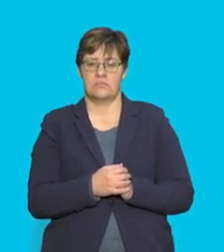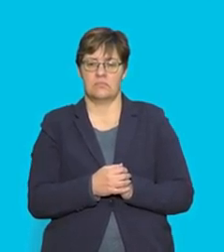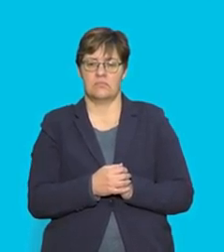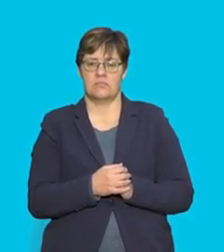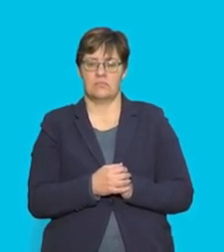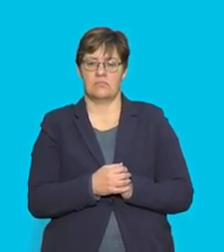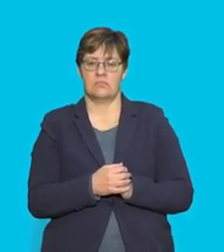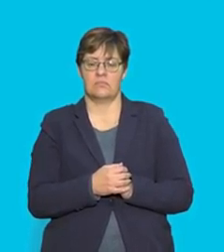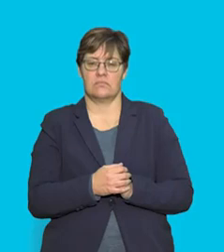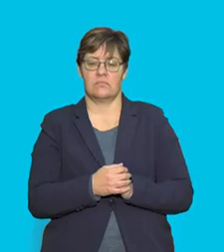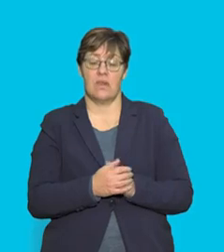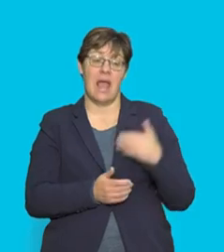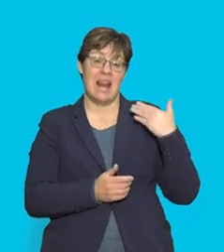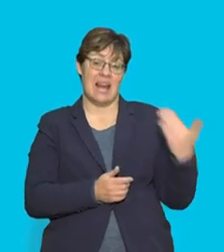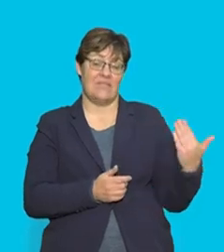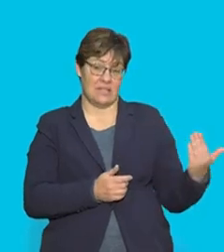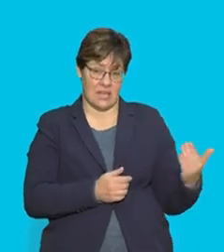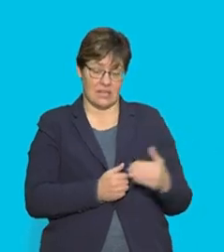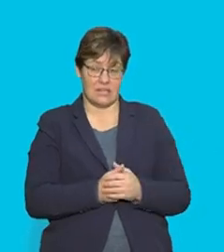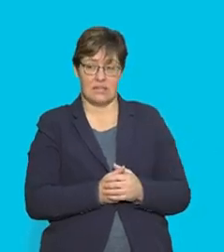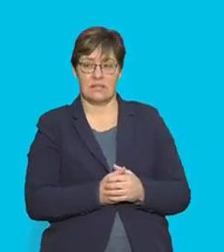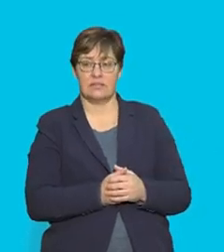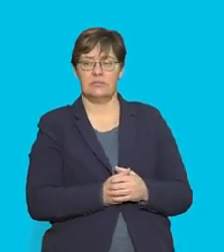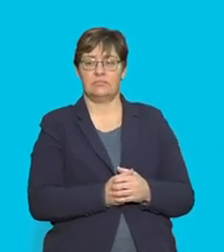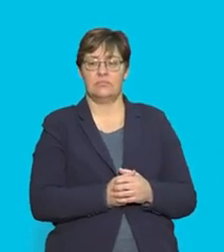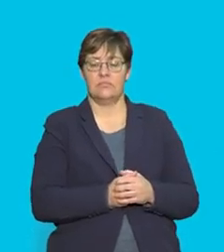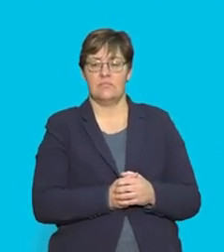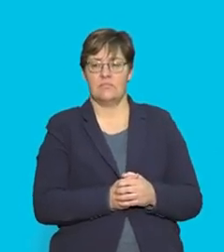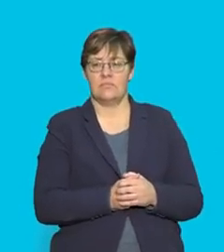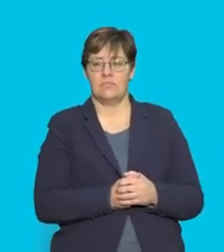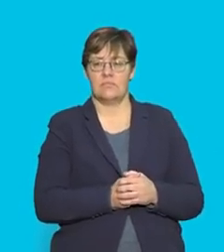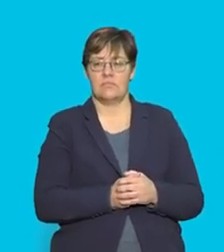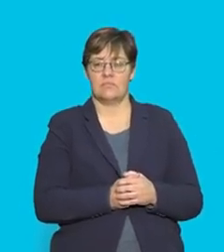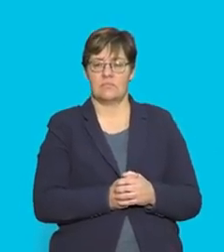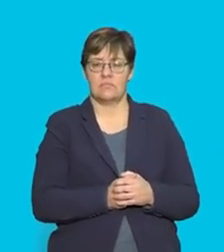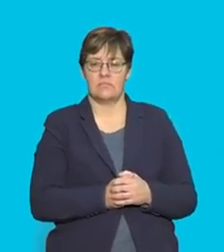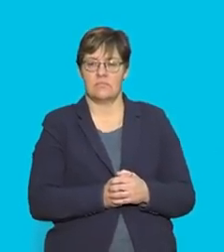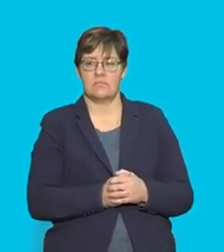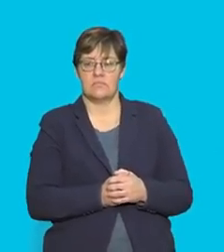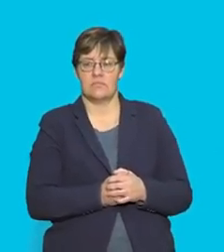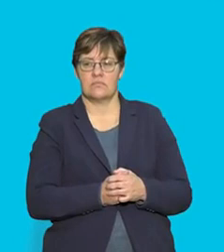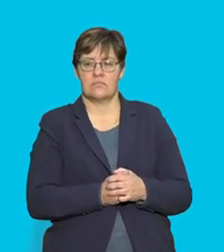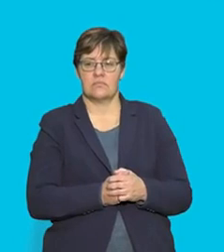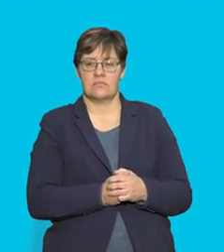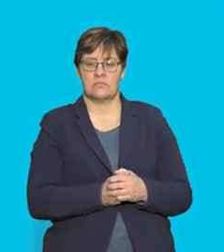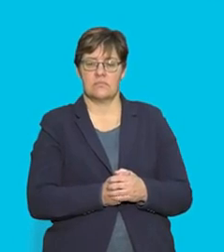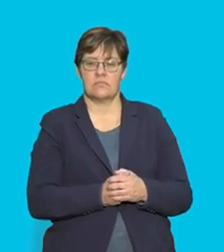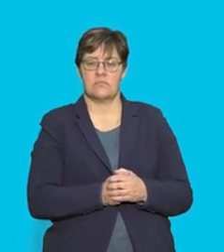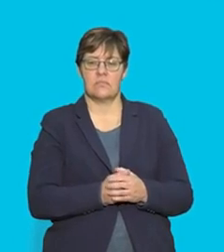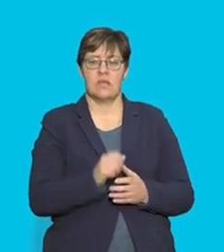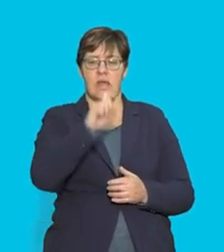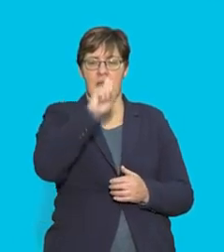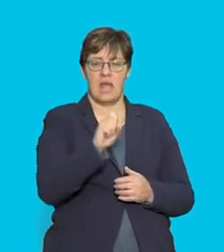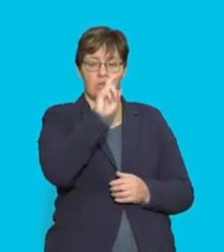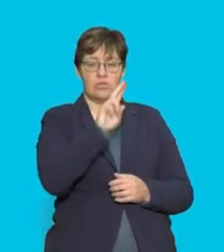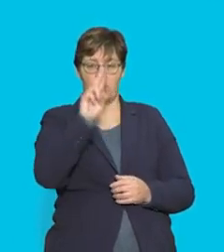Okay, let me write it as the left-hand side, right? So I will say the left-hand side will be, let's take it as the